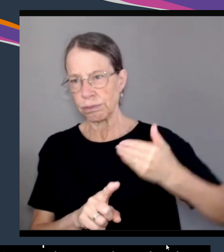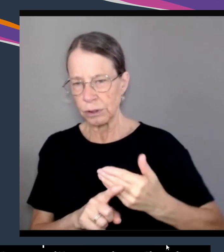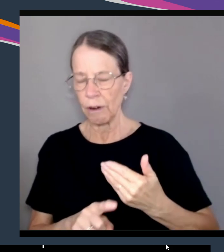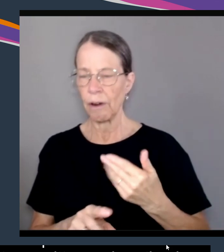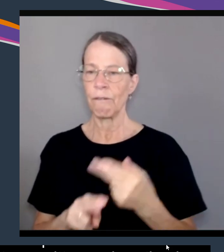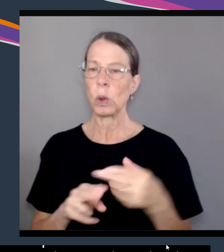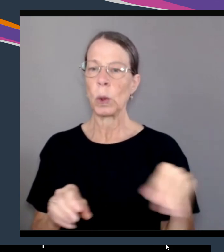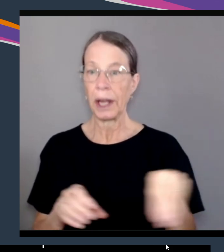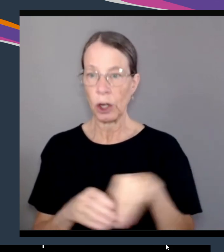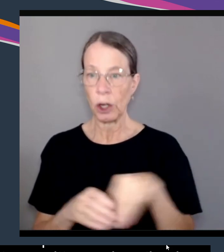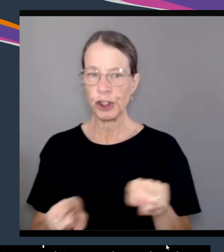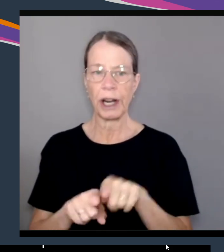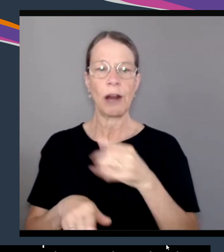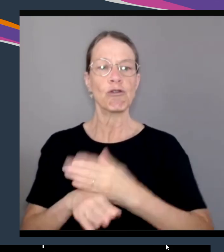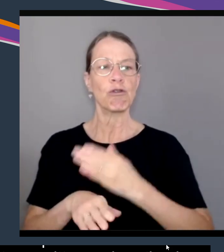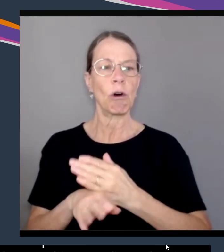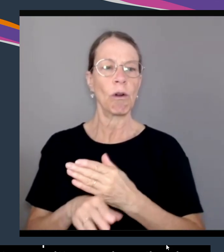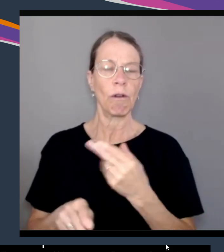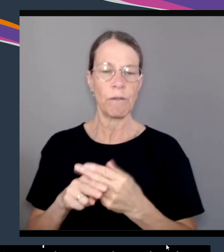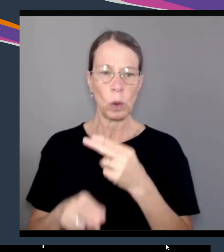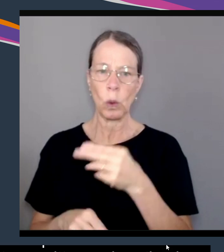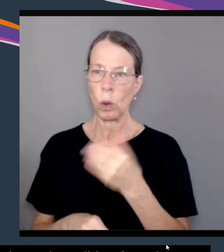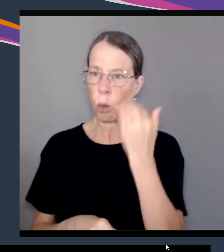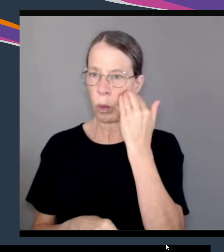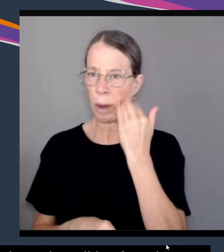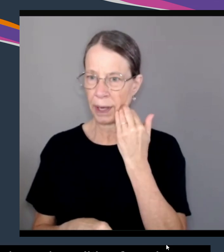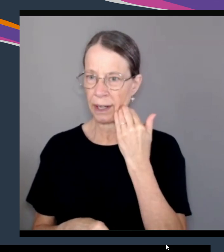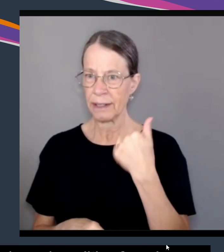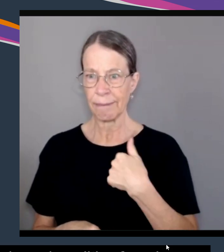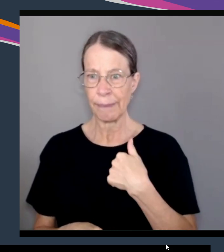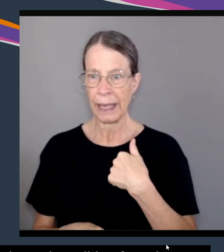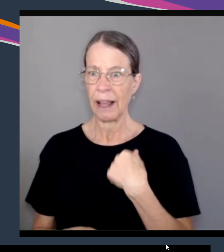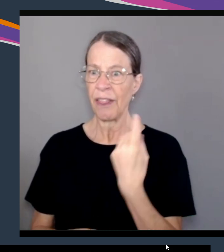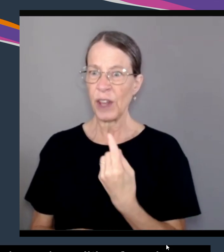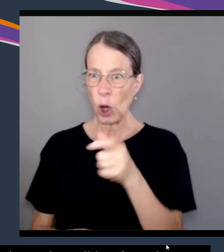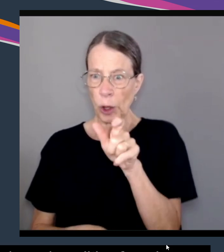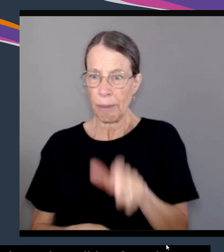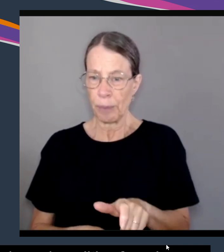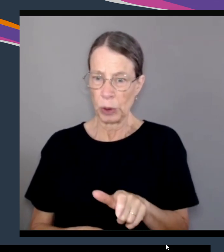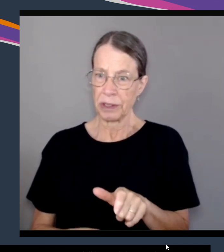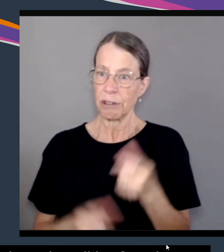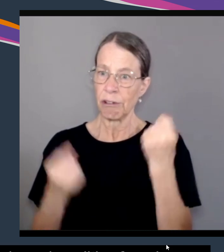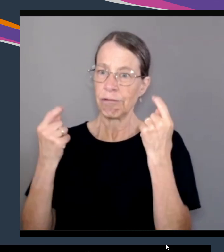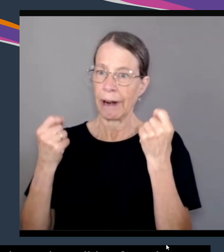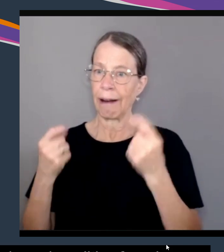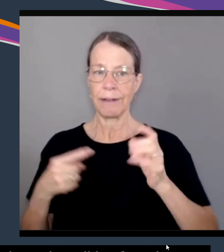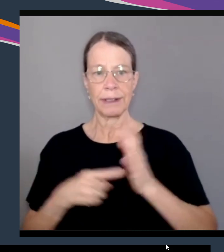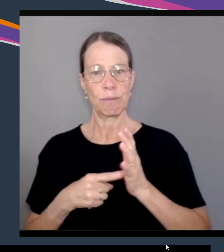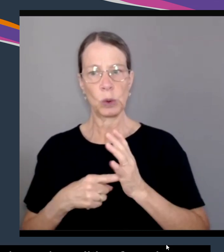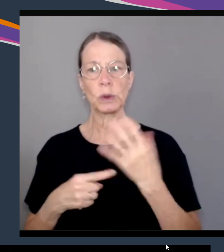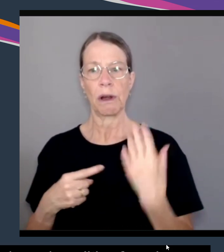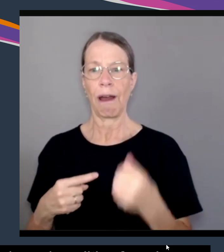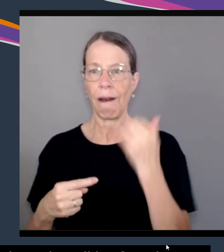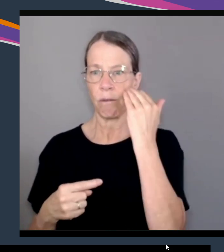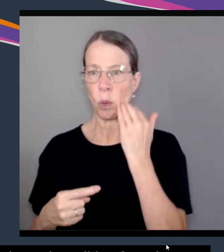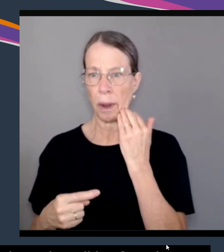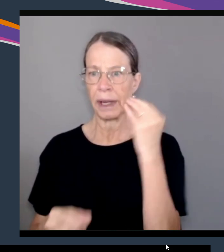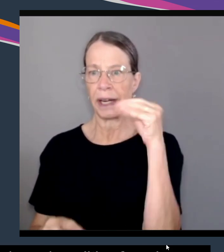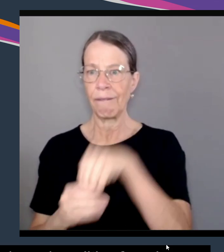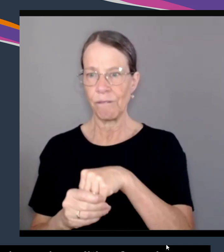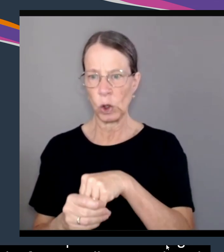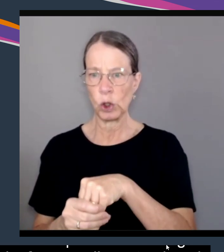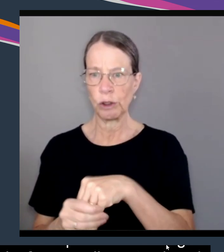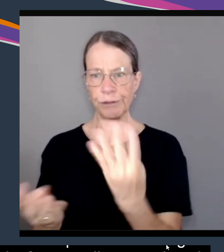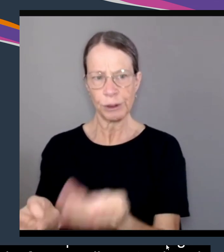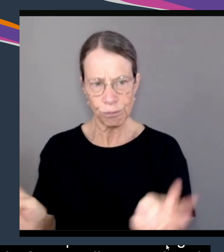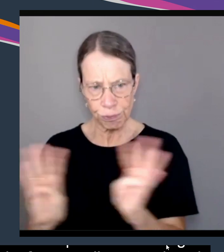not unique in observing that it makes a real difference to have women at the table, having a seat at the table. And one of the reasons that's